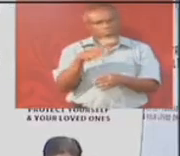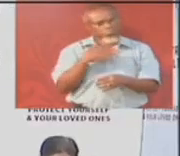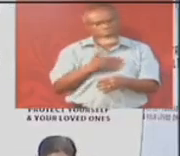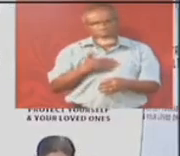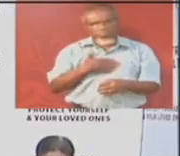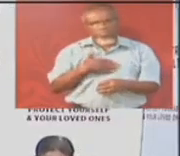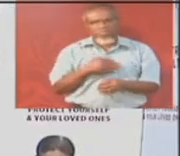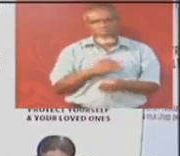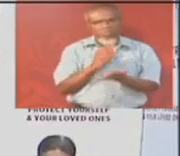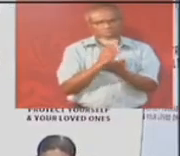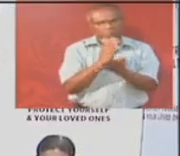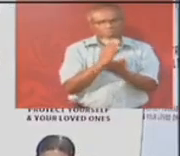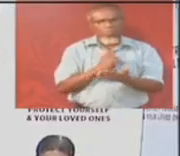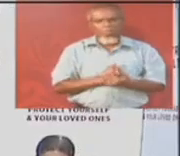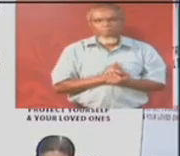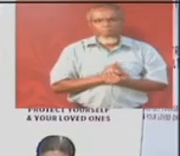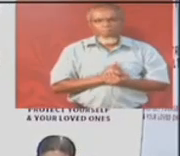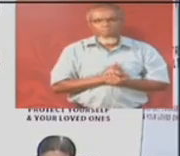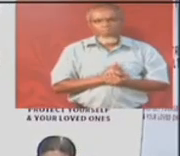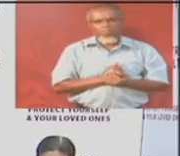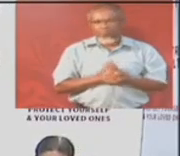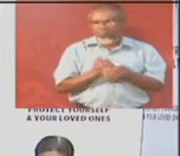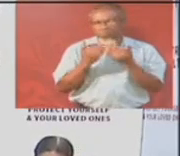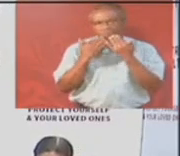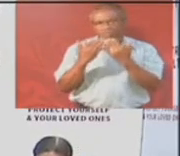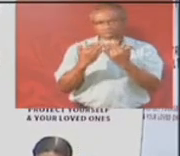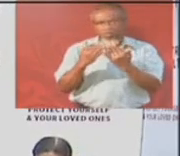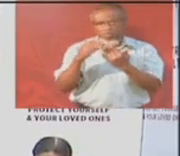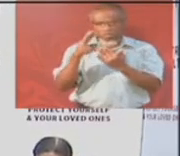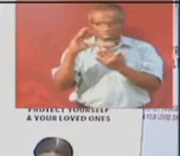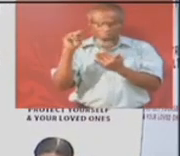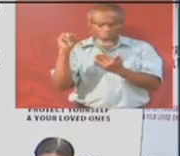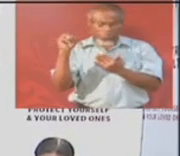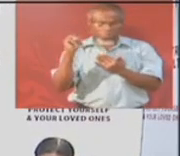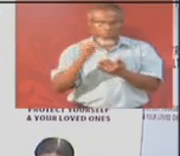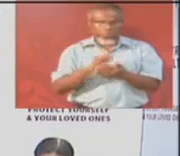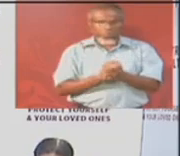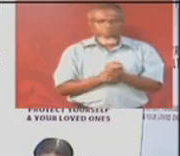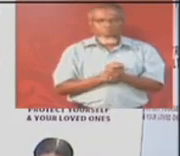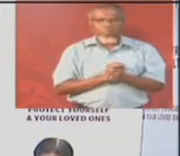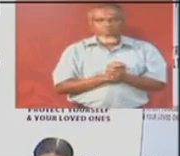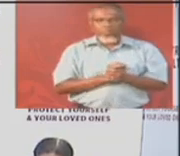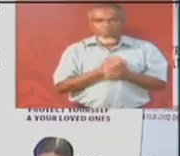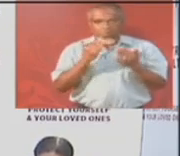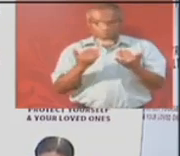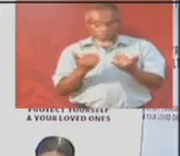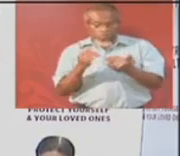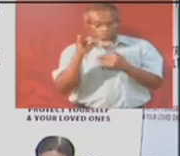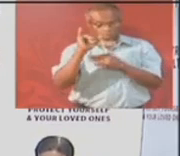Thank you, CMO, for reinforcing those points. We now move to IETV.